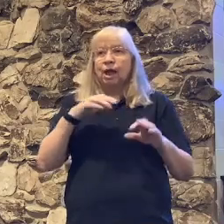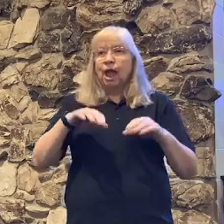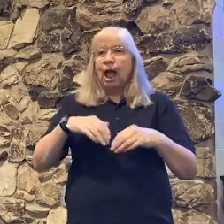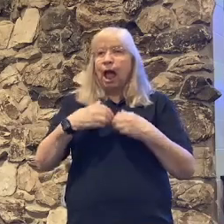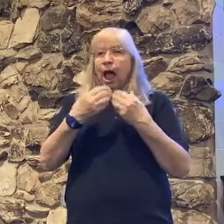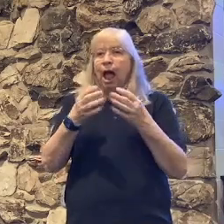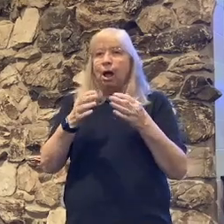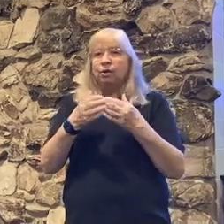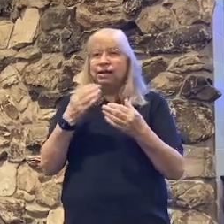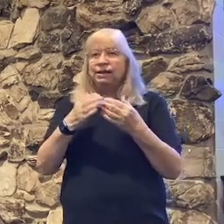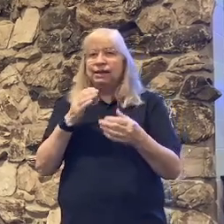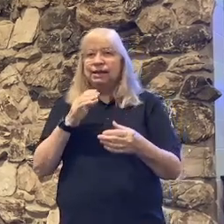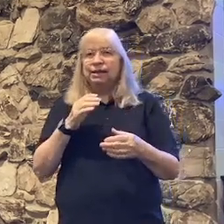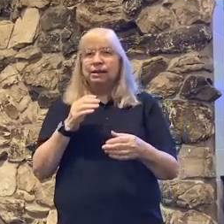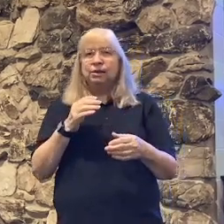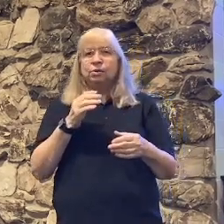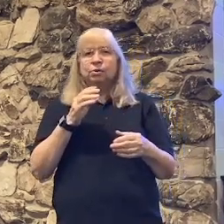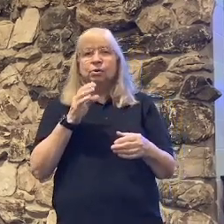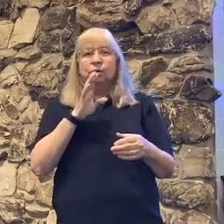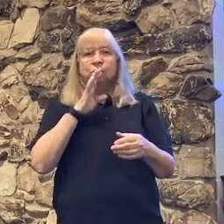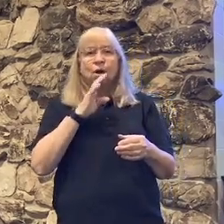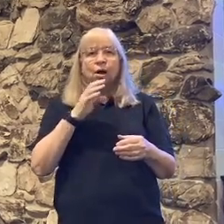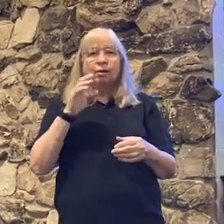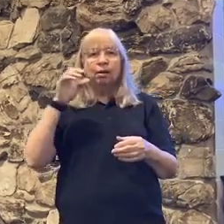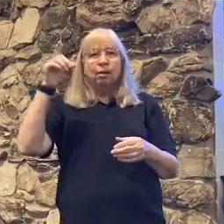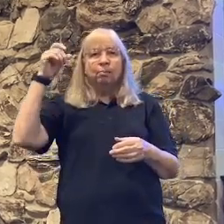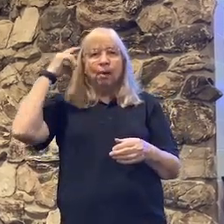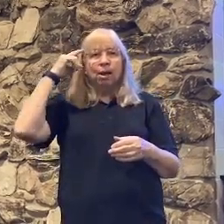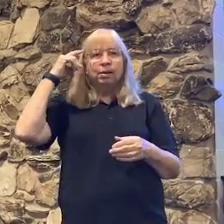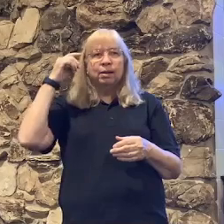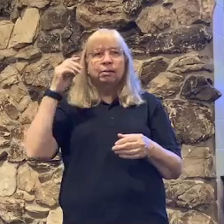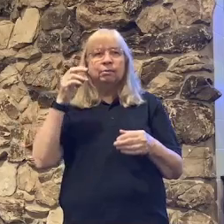How easy is it to talk politics and religion today?